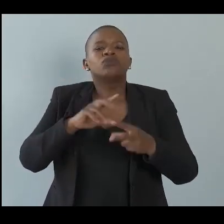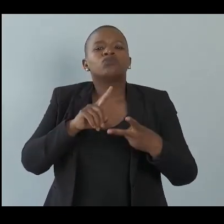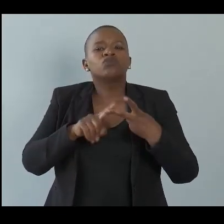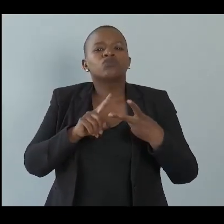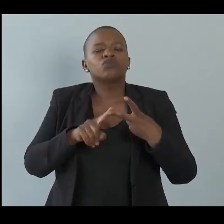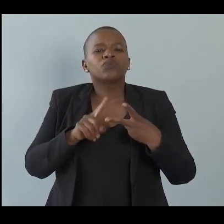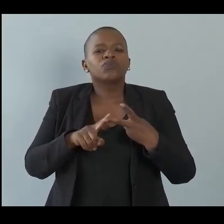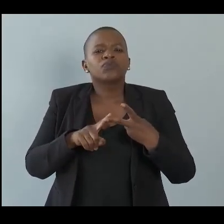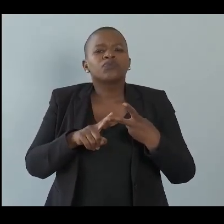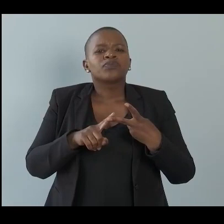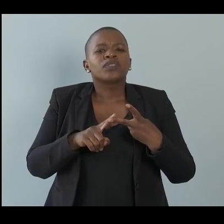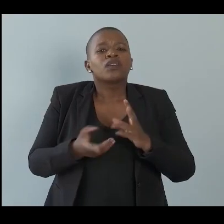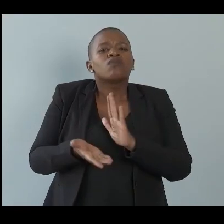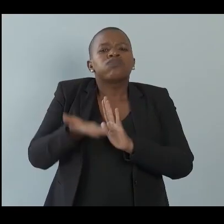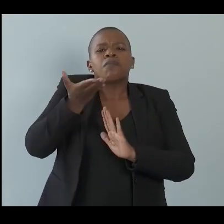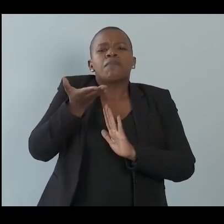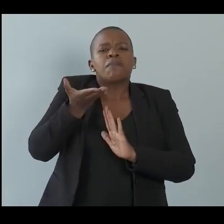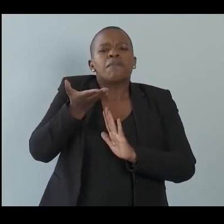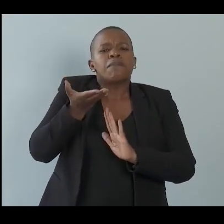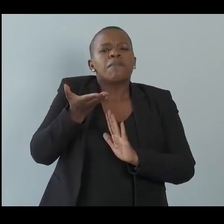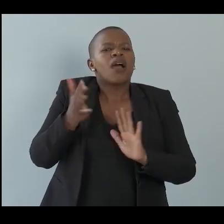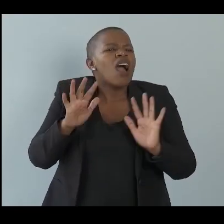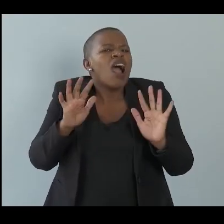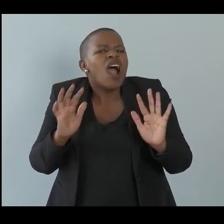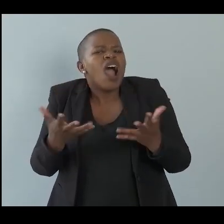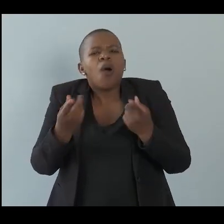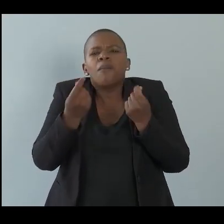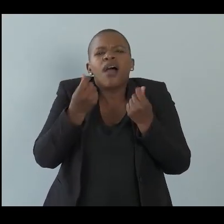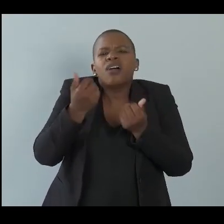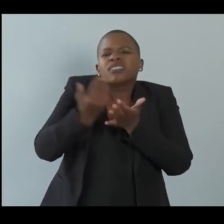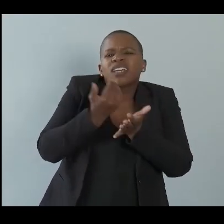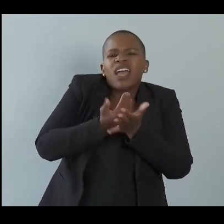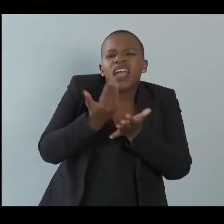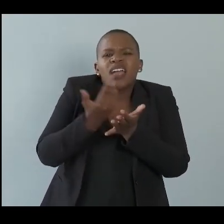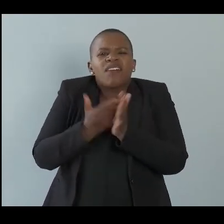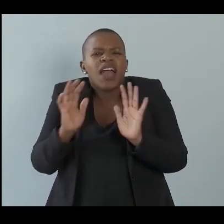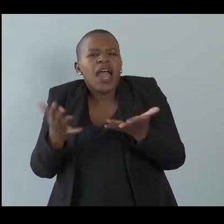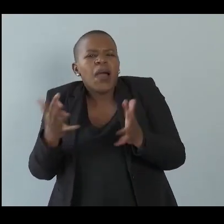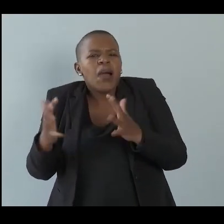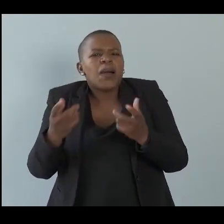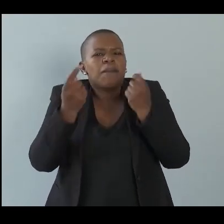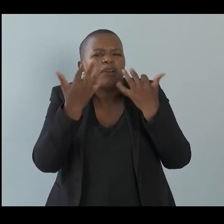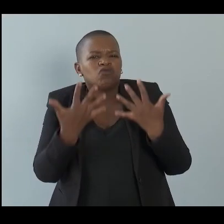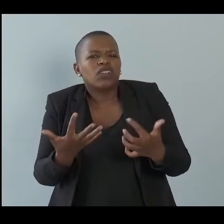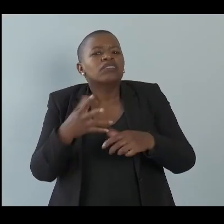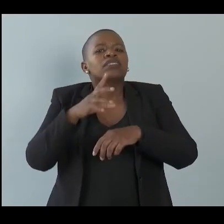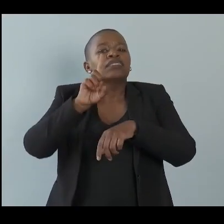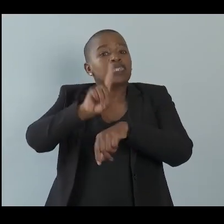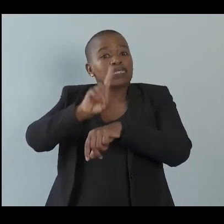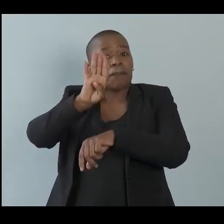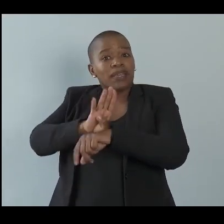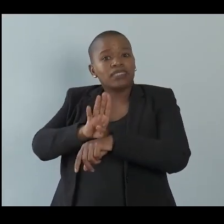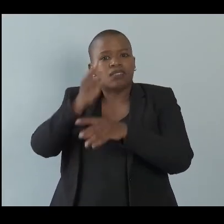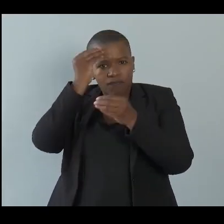our gross profit margin and disciplined cost management, and investing in data as a service and in scaling our Altron